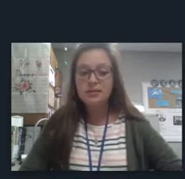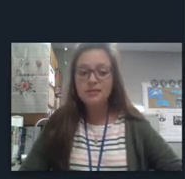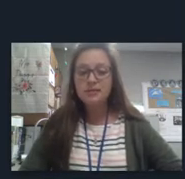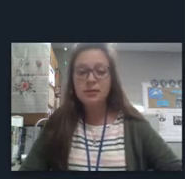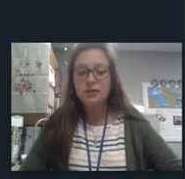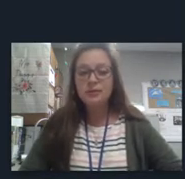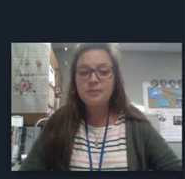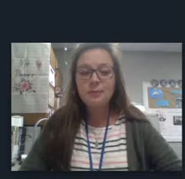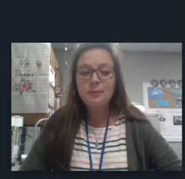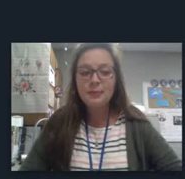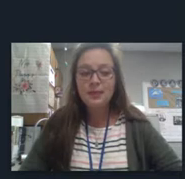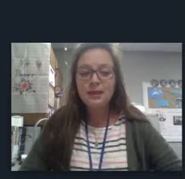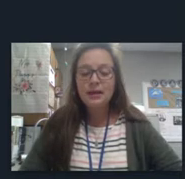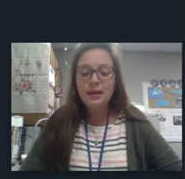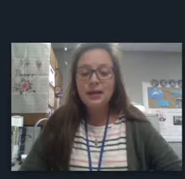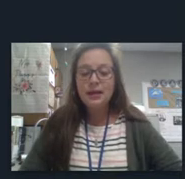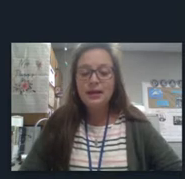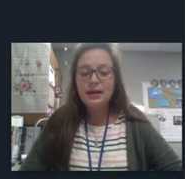let's give him a cookie.